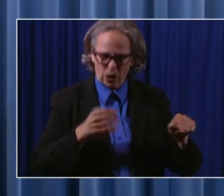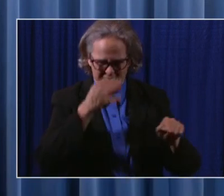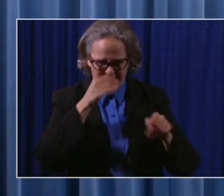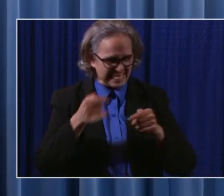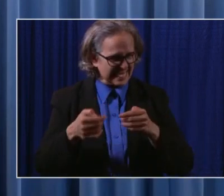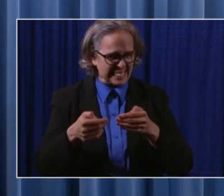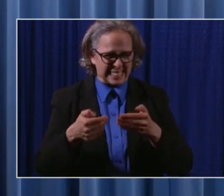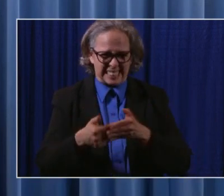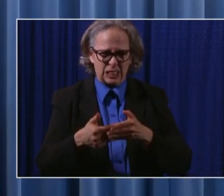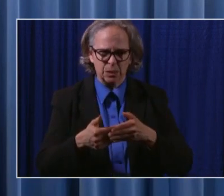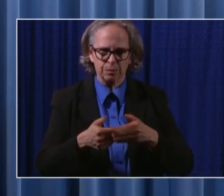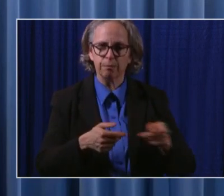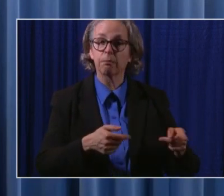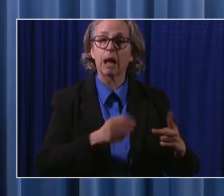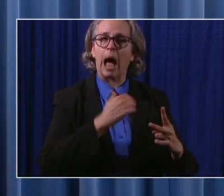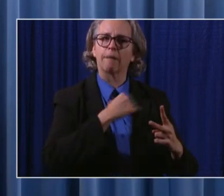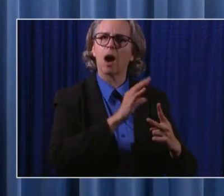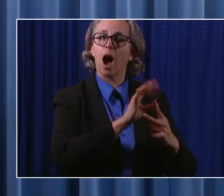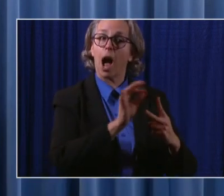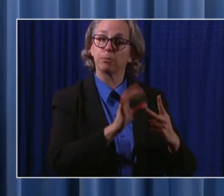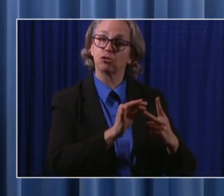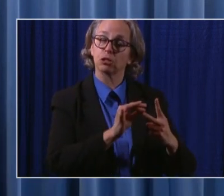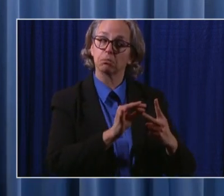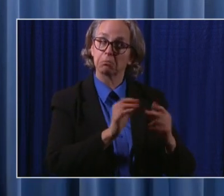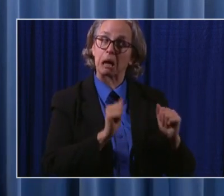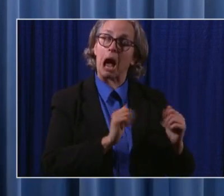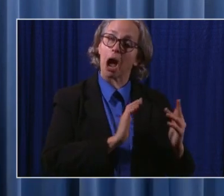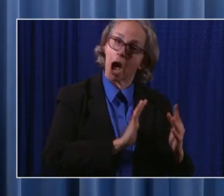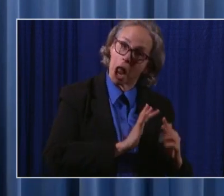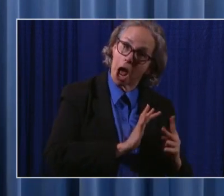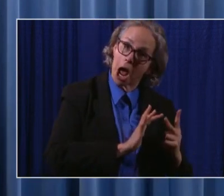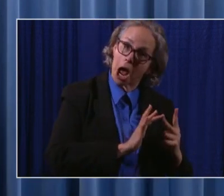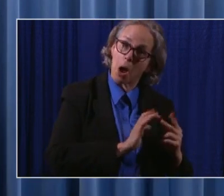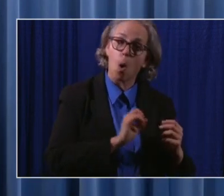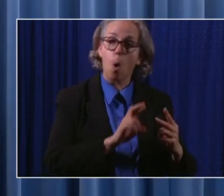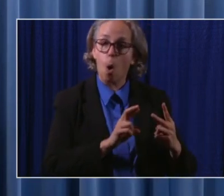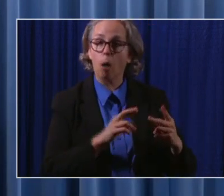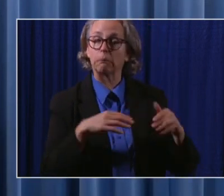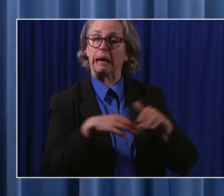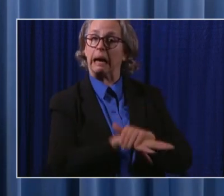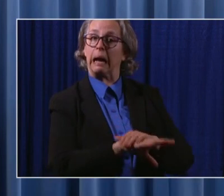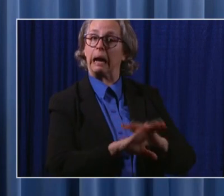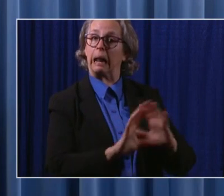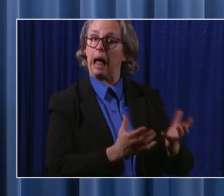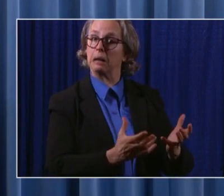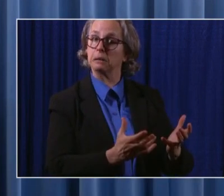but the norm is going to be back in school full time.